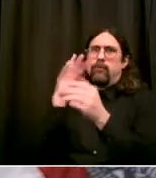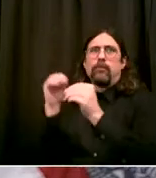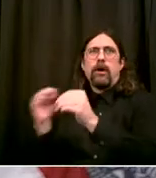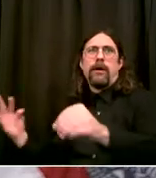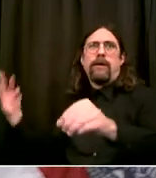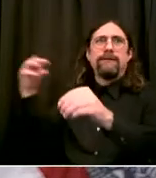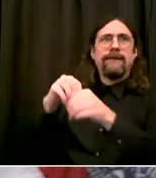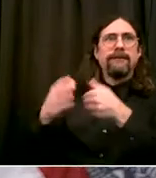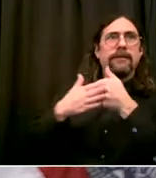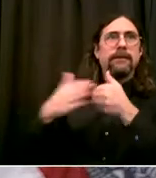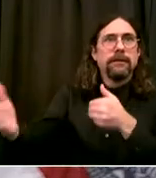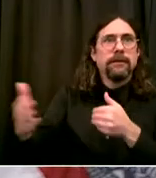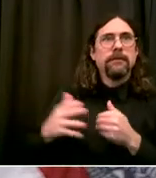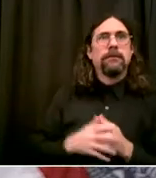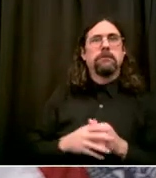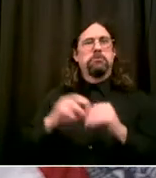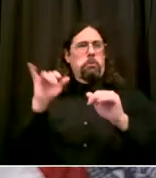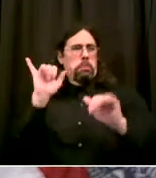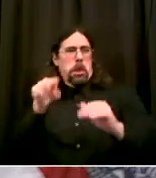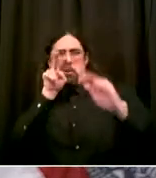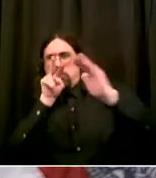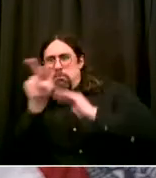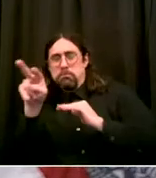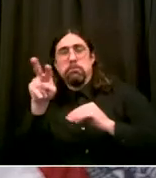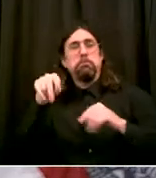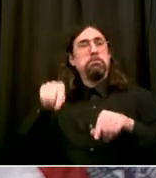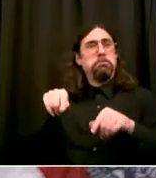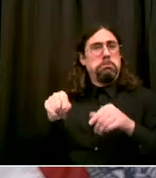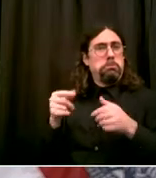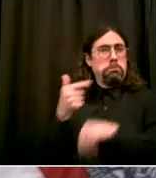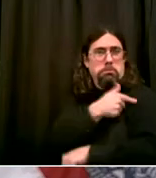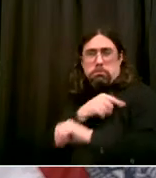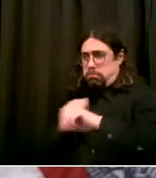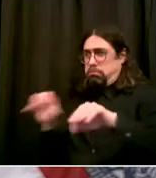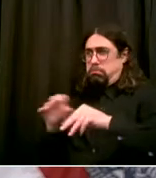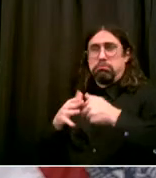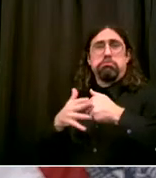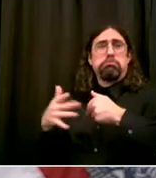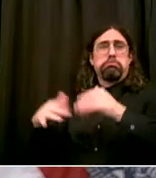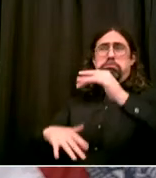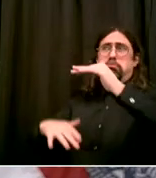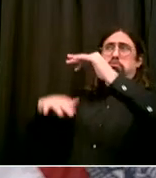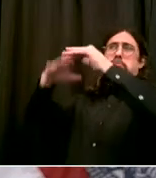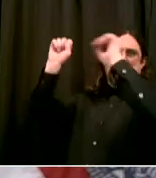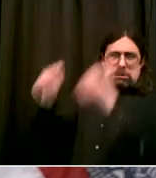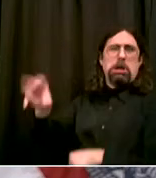Thank you. And then I also just wanted to ask about, we have a story out today about the